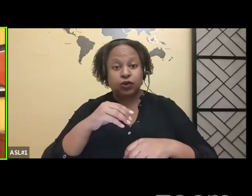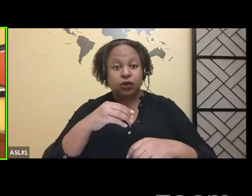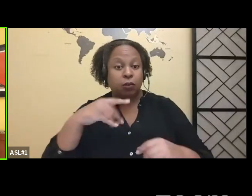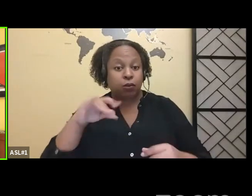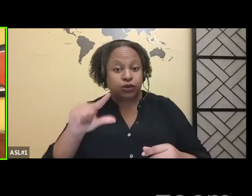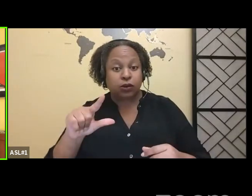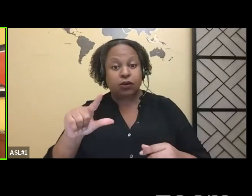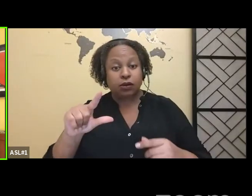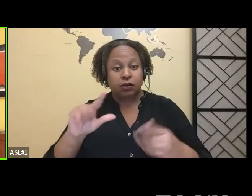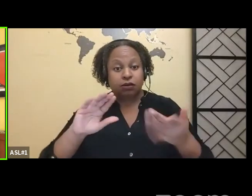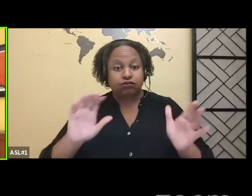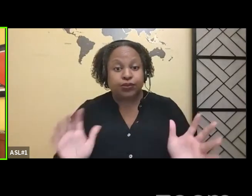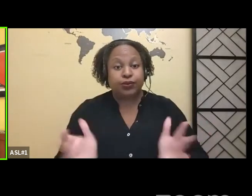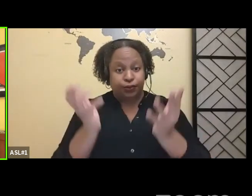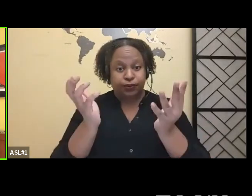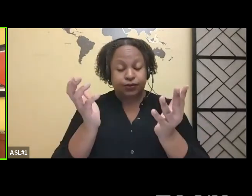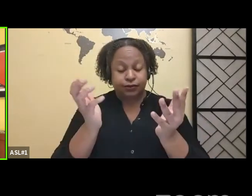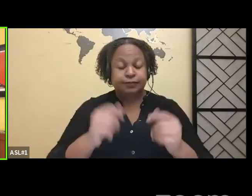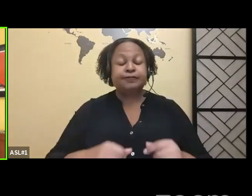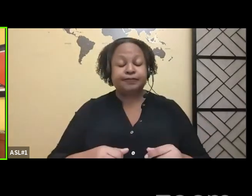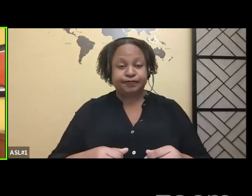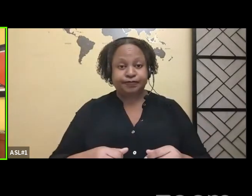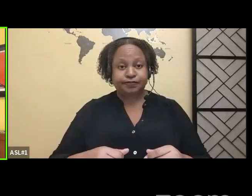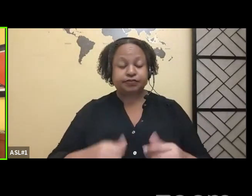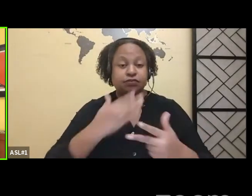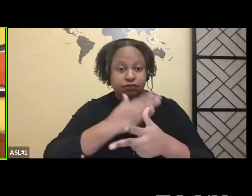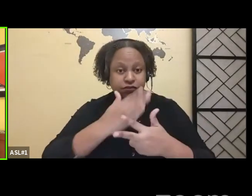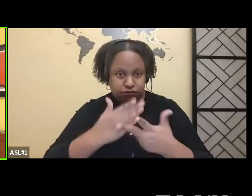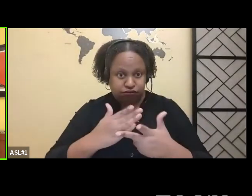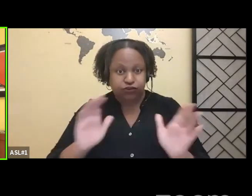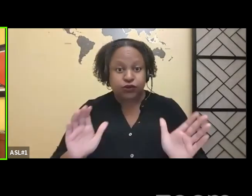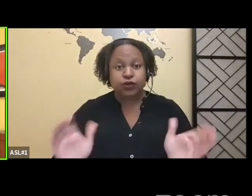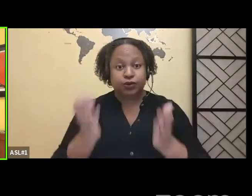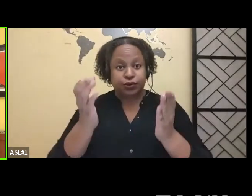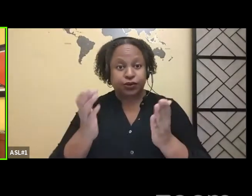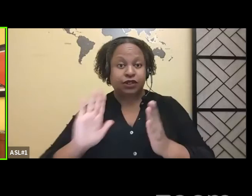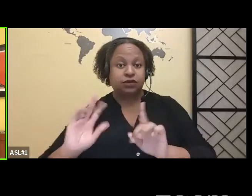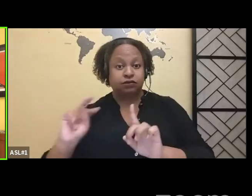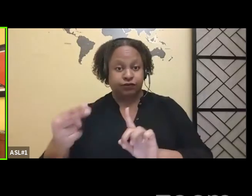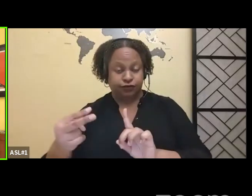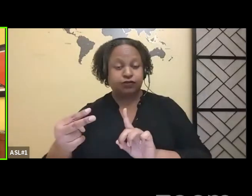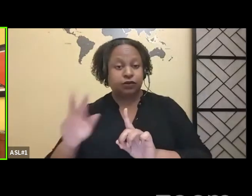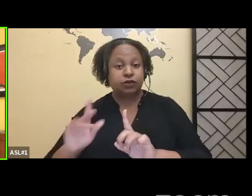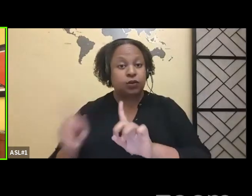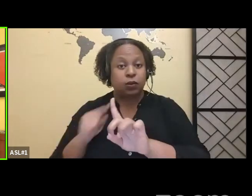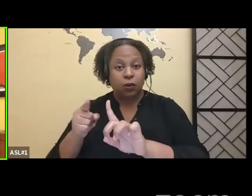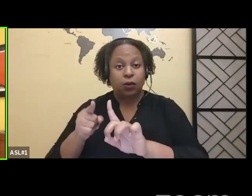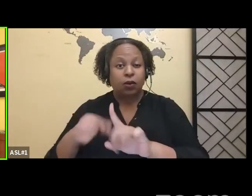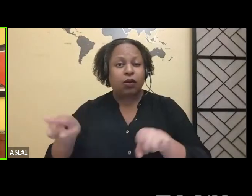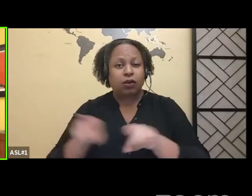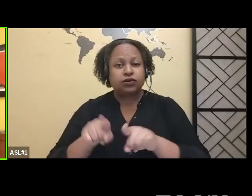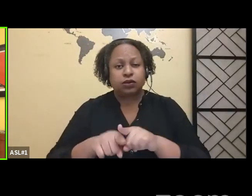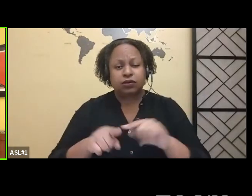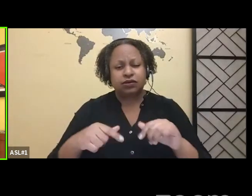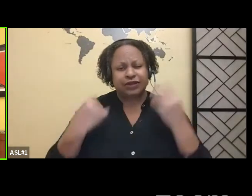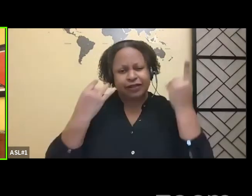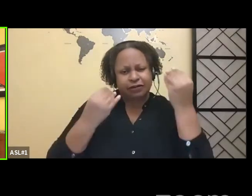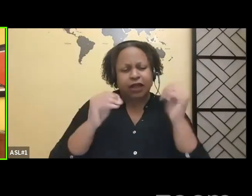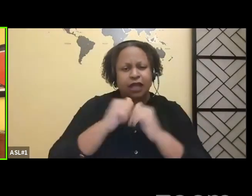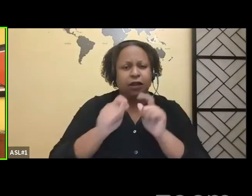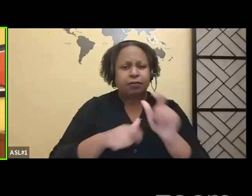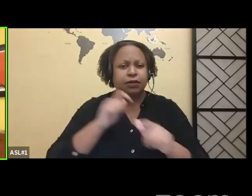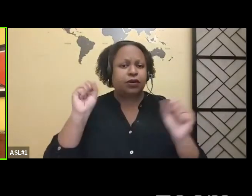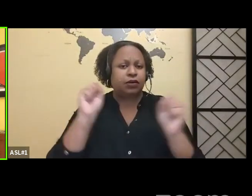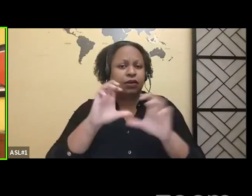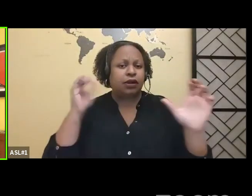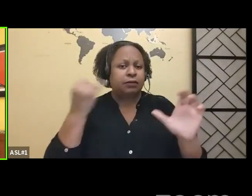flower. He also learned how people imagine themselves in the world so that the work